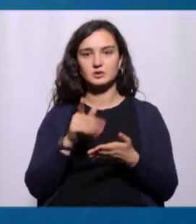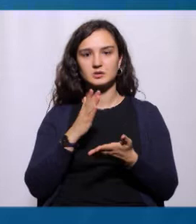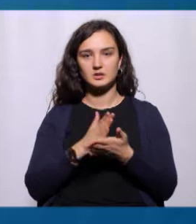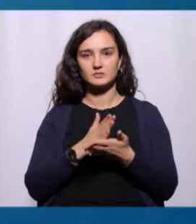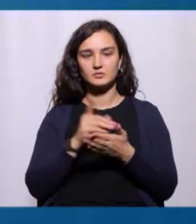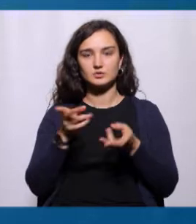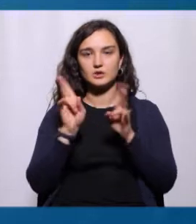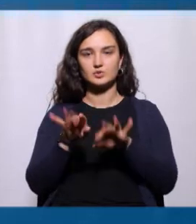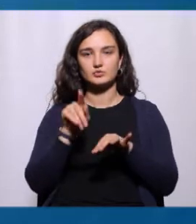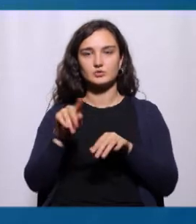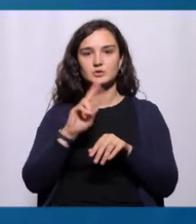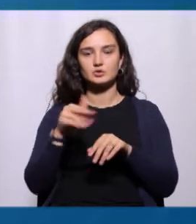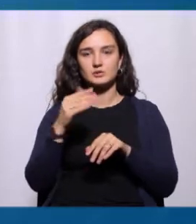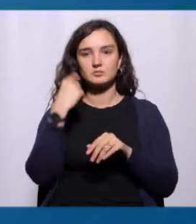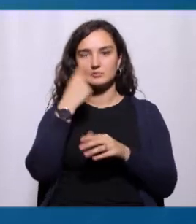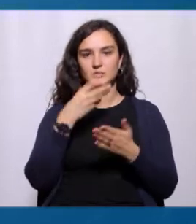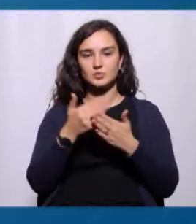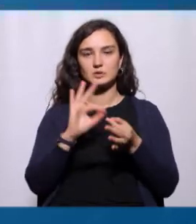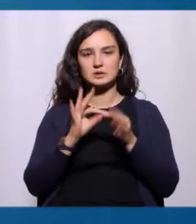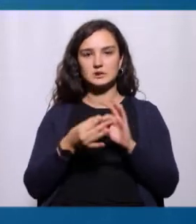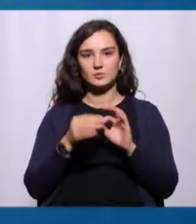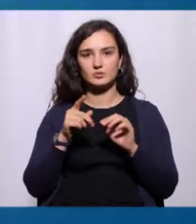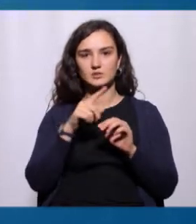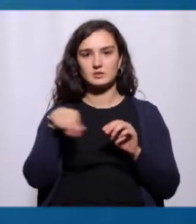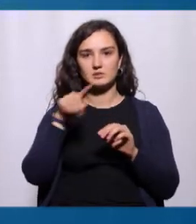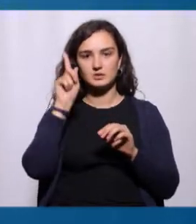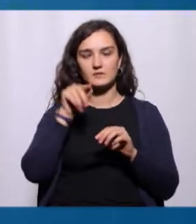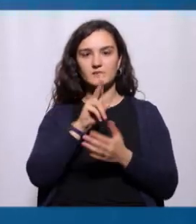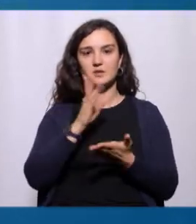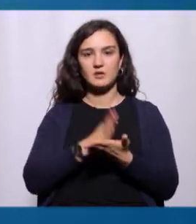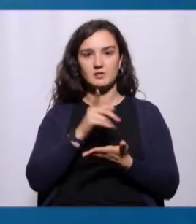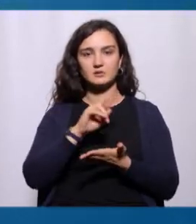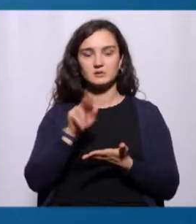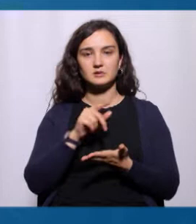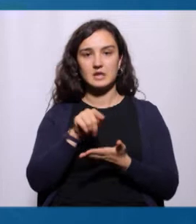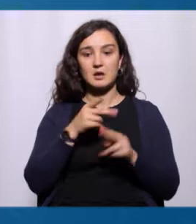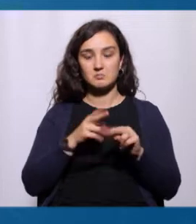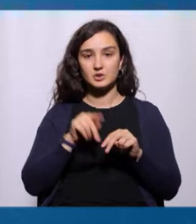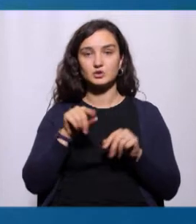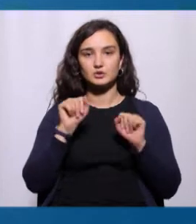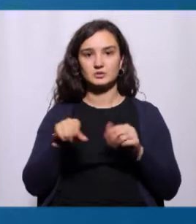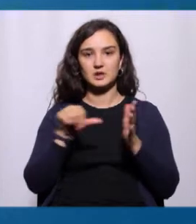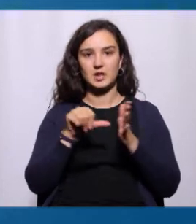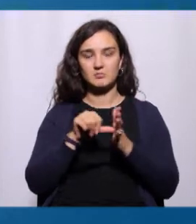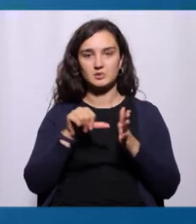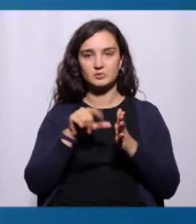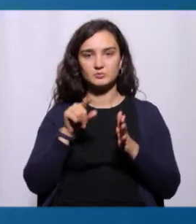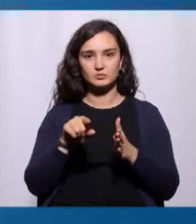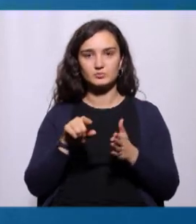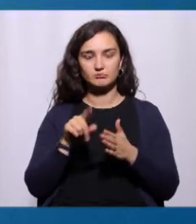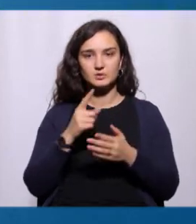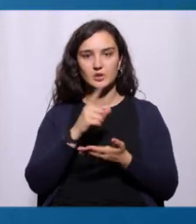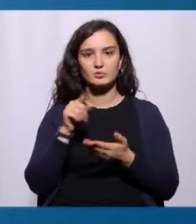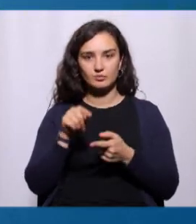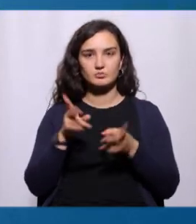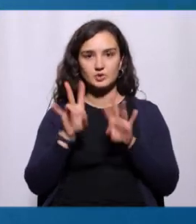arranged to stay and give your personal details so they know who you are and that way they can help you and accommodate you while